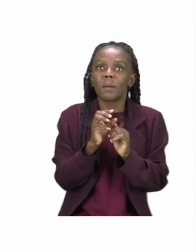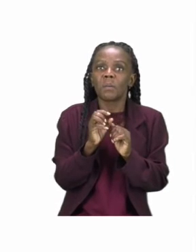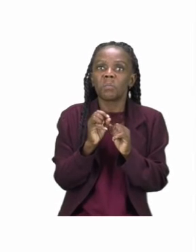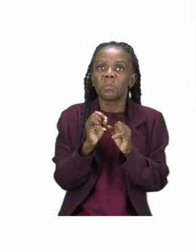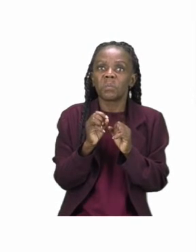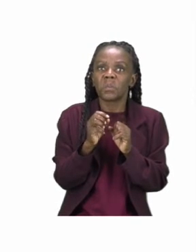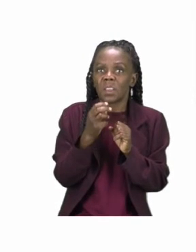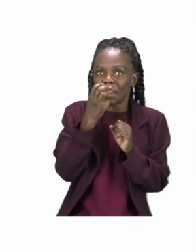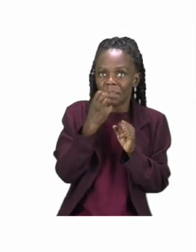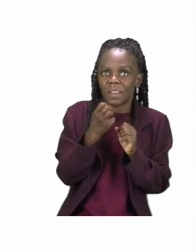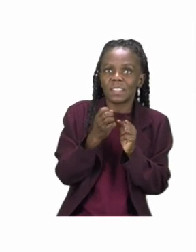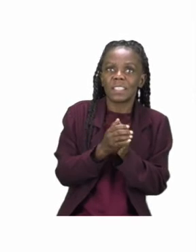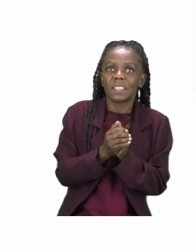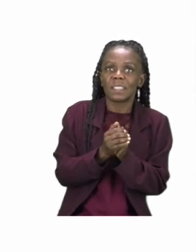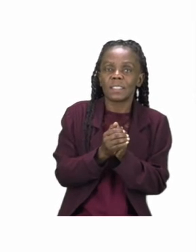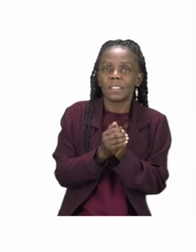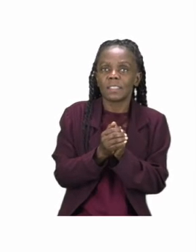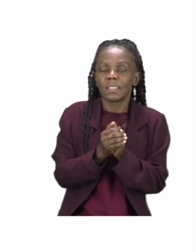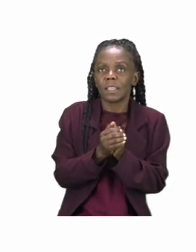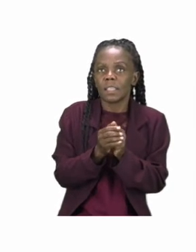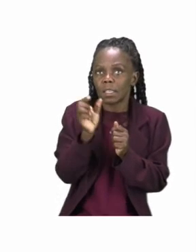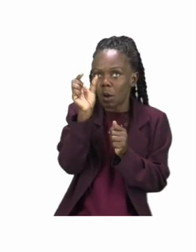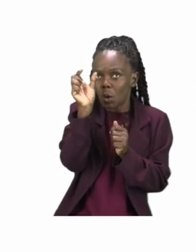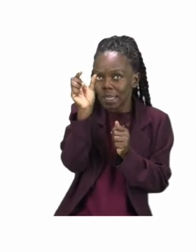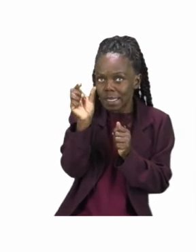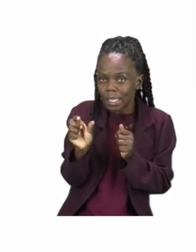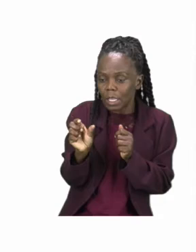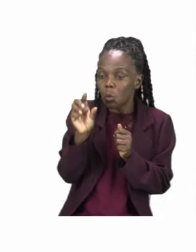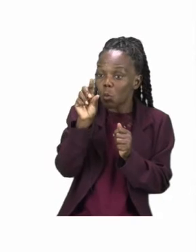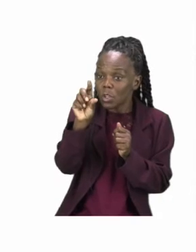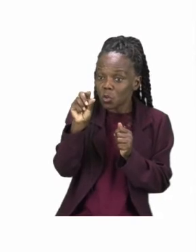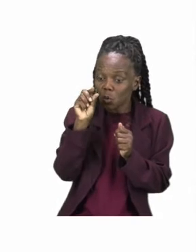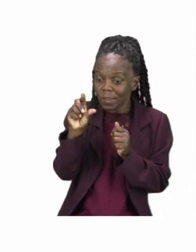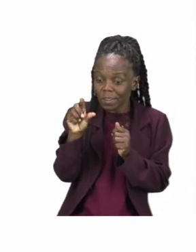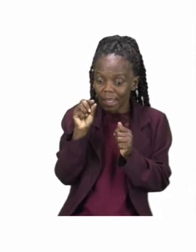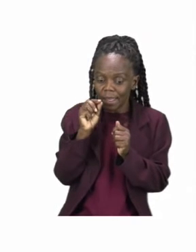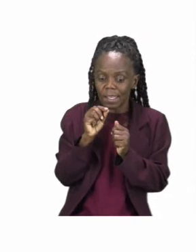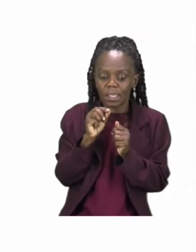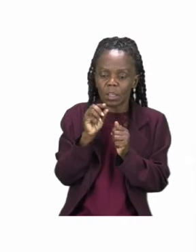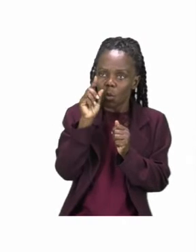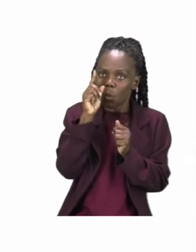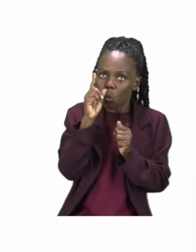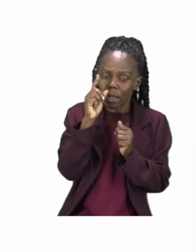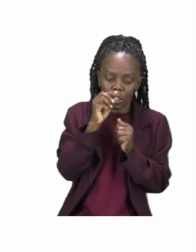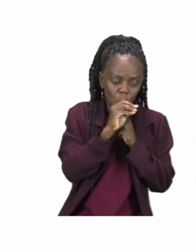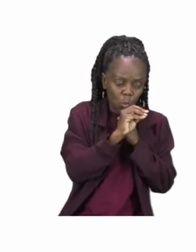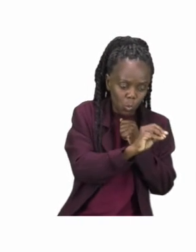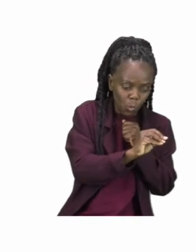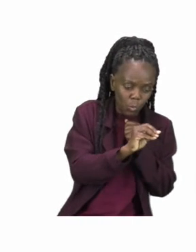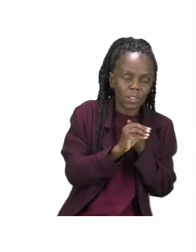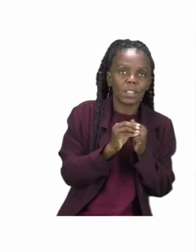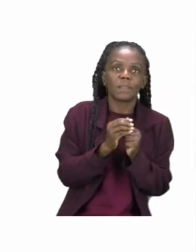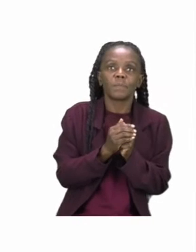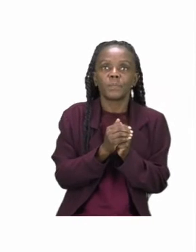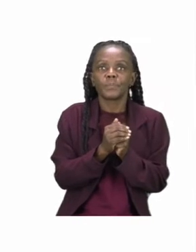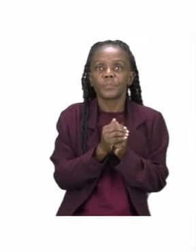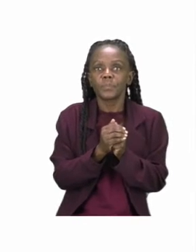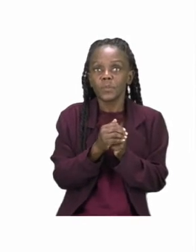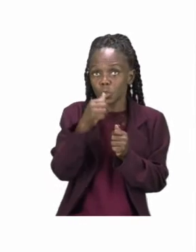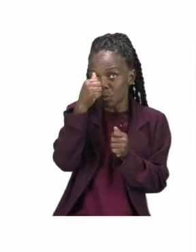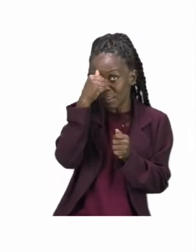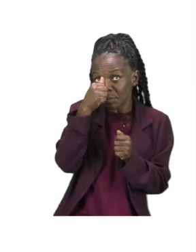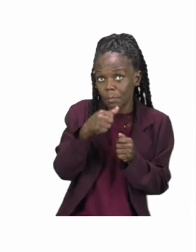And today is all about body parts and what they do. Zoe, Yes. our body is like a machine,